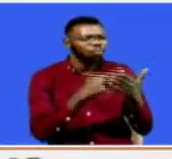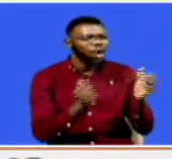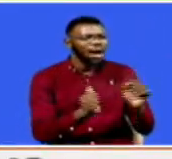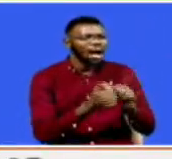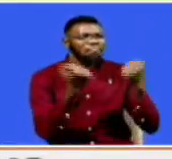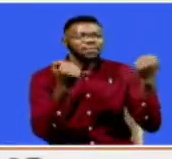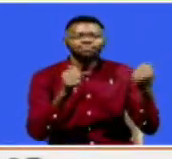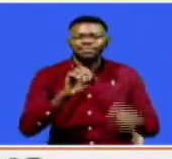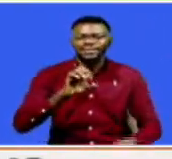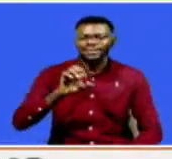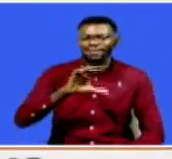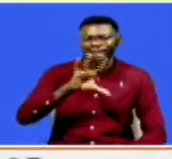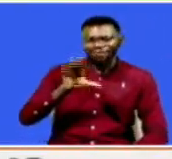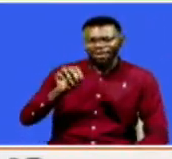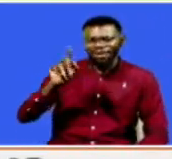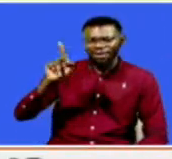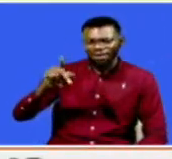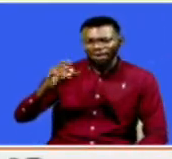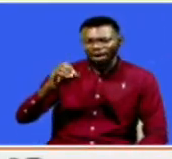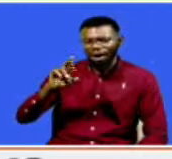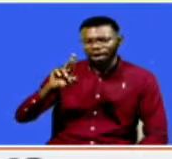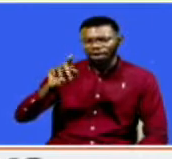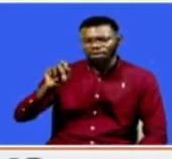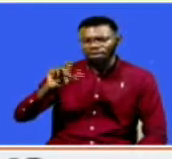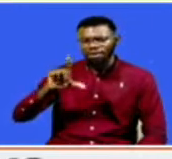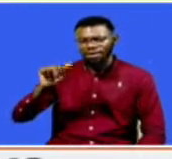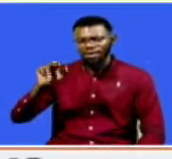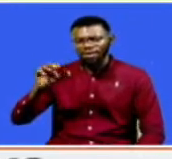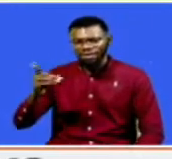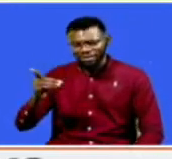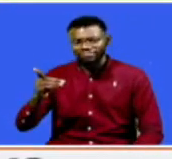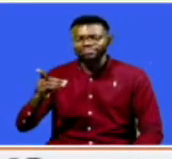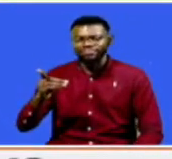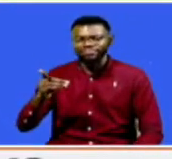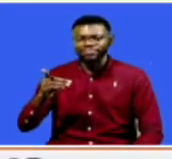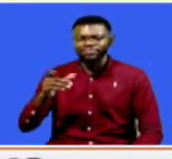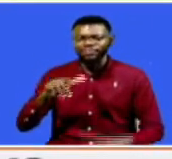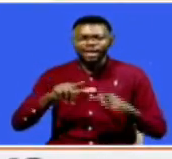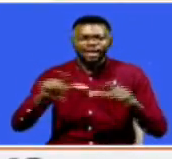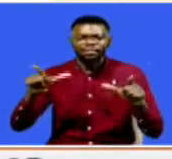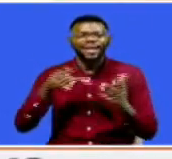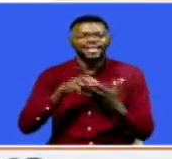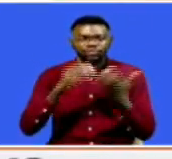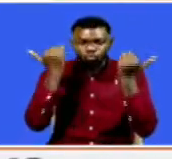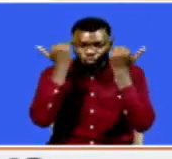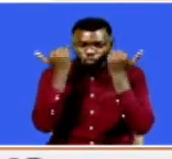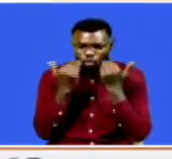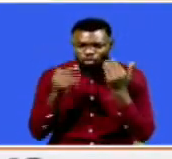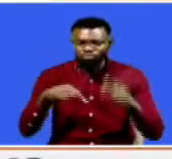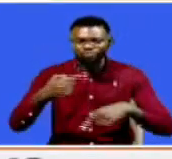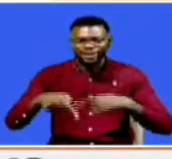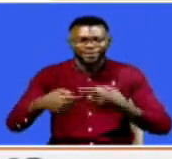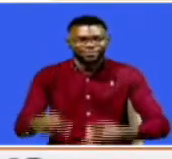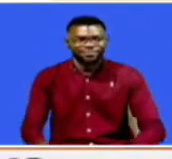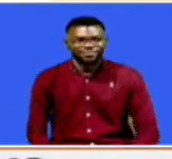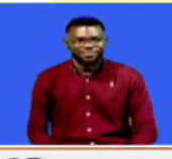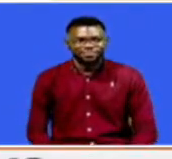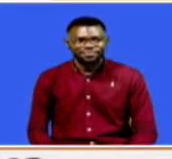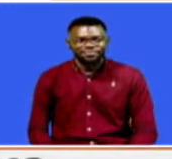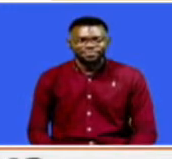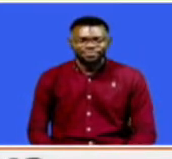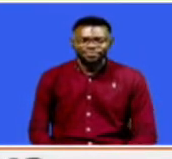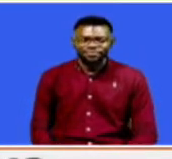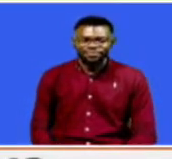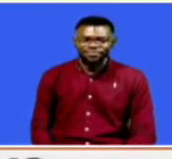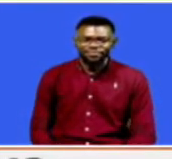Africa Portland land. There is an ongoing court case on the same. Norman Kingo, pamoja na maaskofu wote,